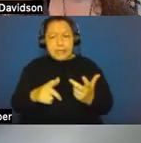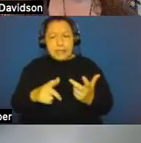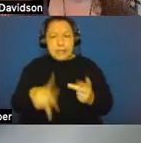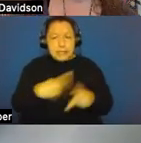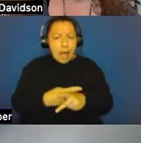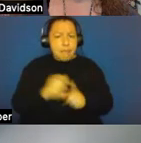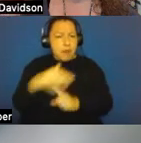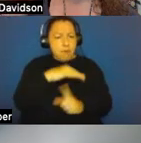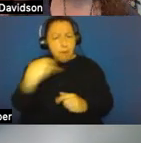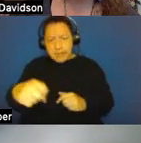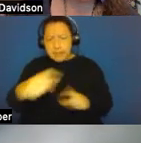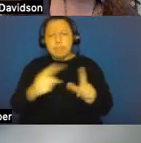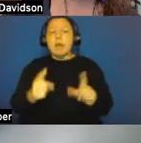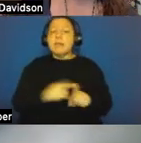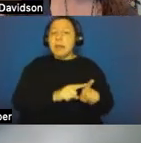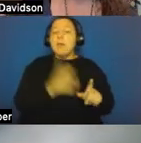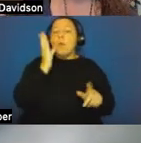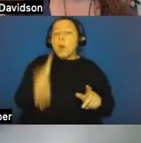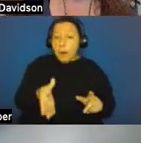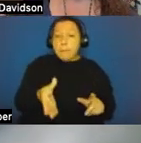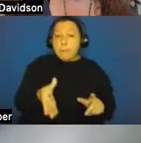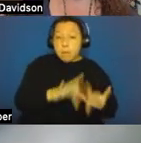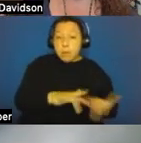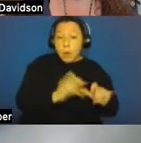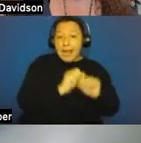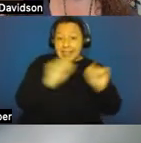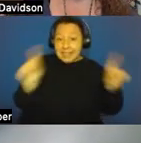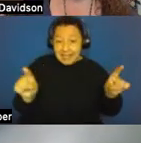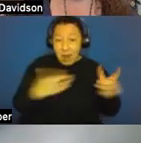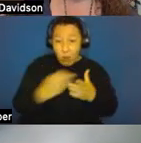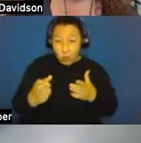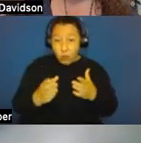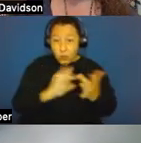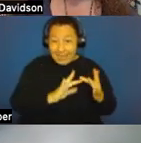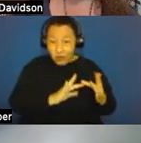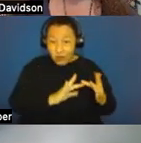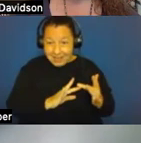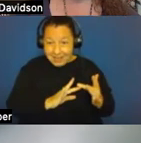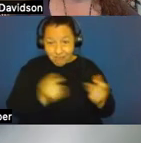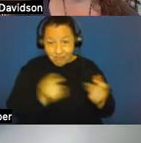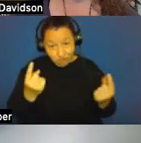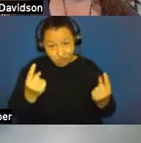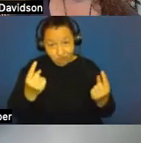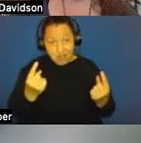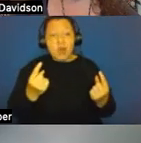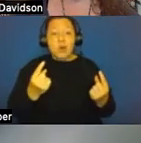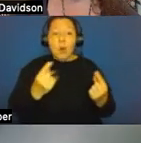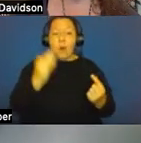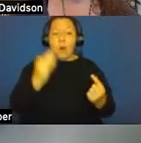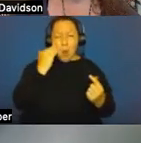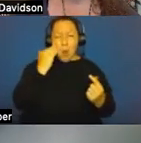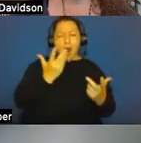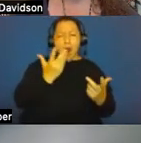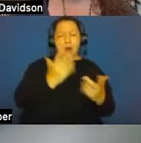be recorded and then sent out over the internet. So be ever conscious of confidentiality and not